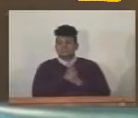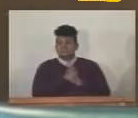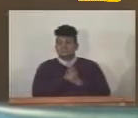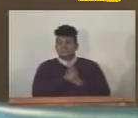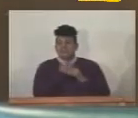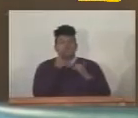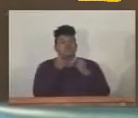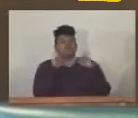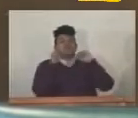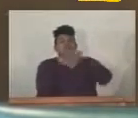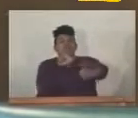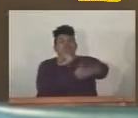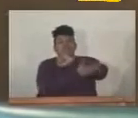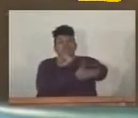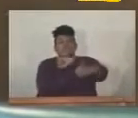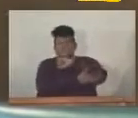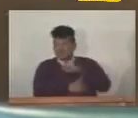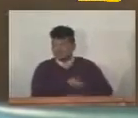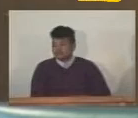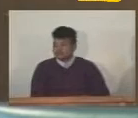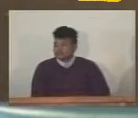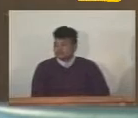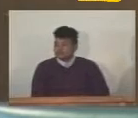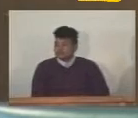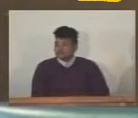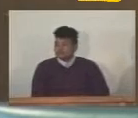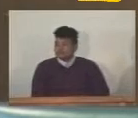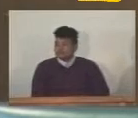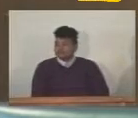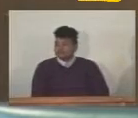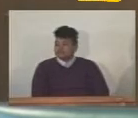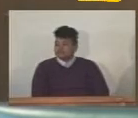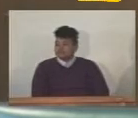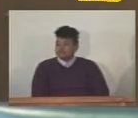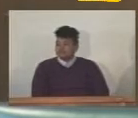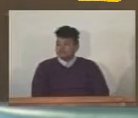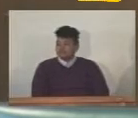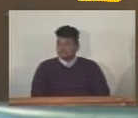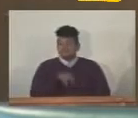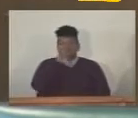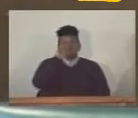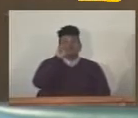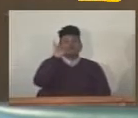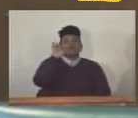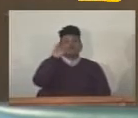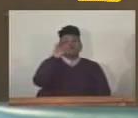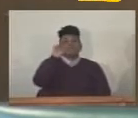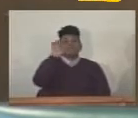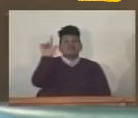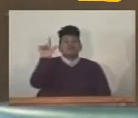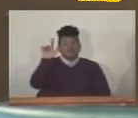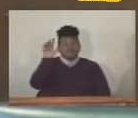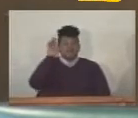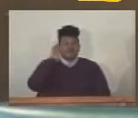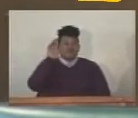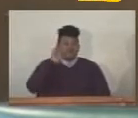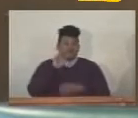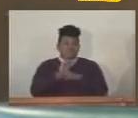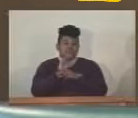an independent nation. I'd like to quote Mr. Roy McNeil, former Minister of Home Affairs.